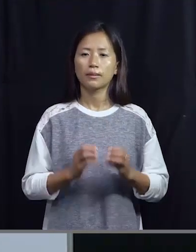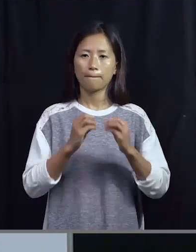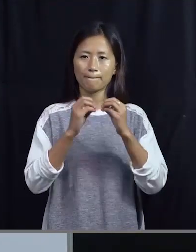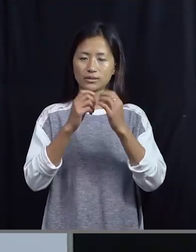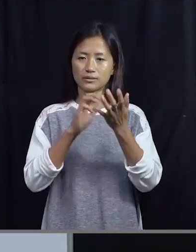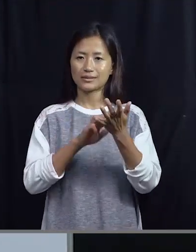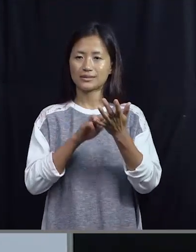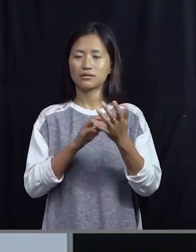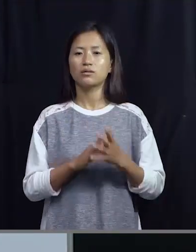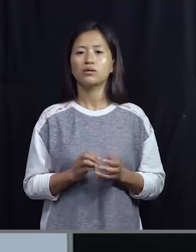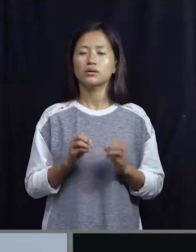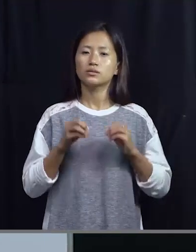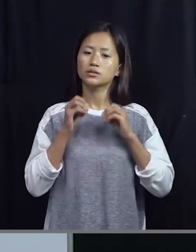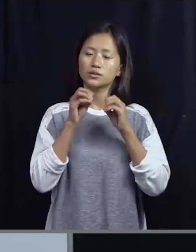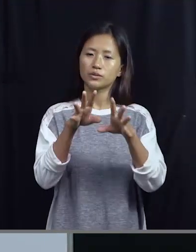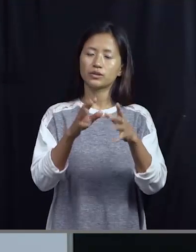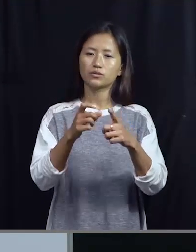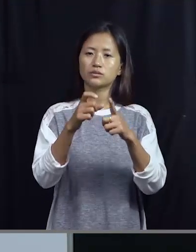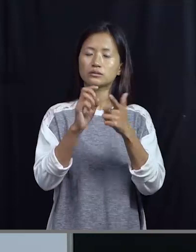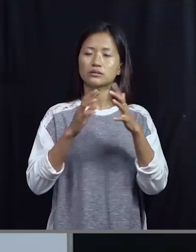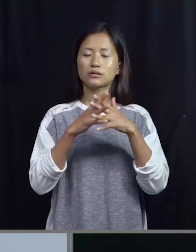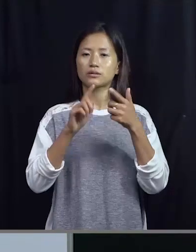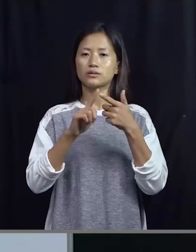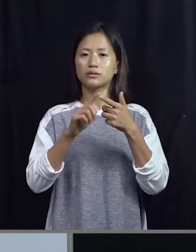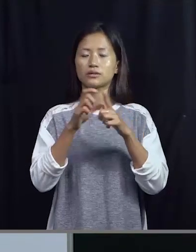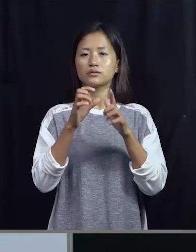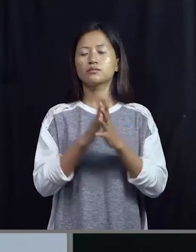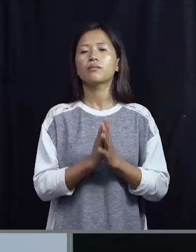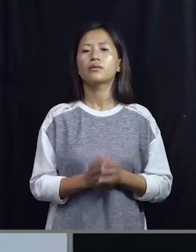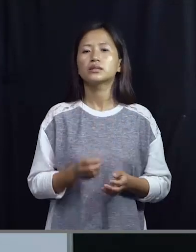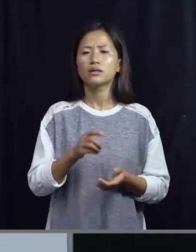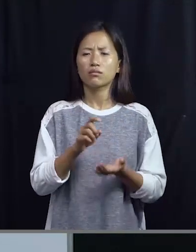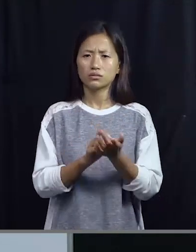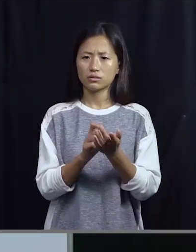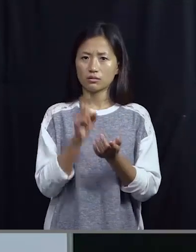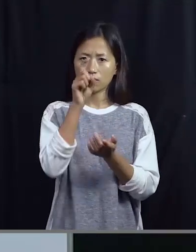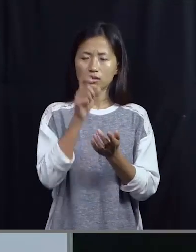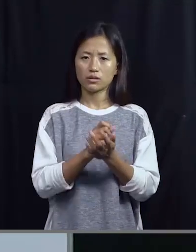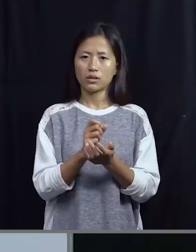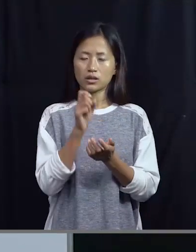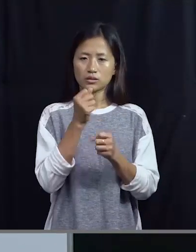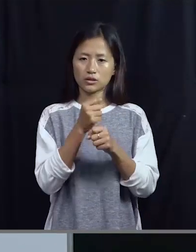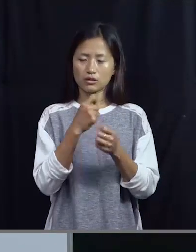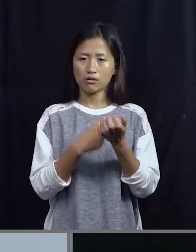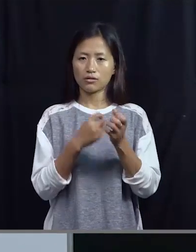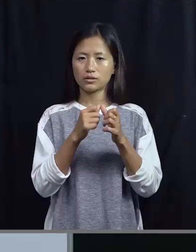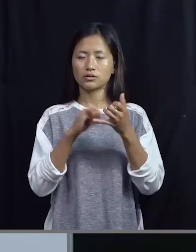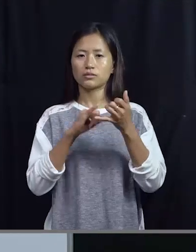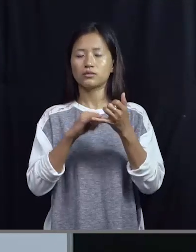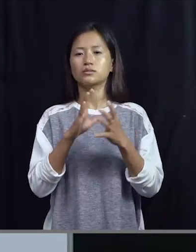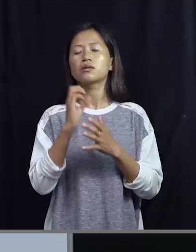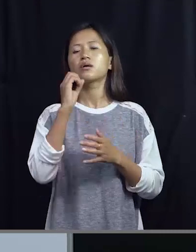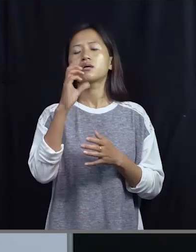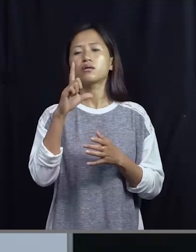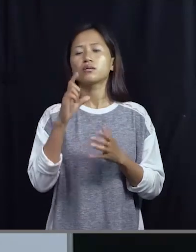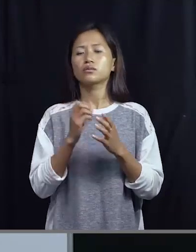thuringiensis is sprayed on the wheat, the locust will eat it. When it eats, this bacteria will go to the